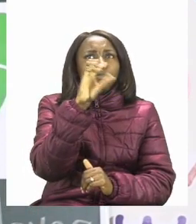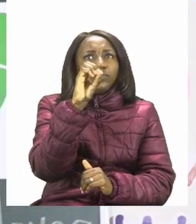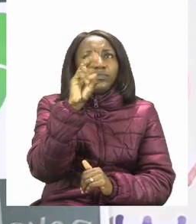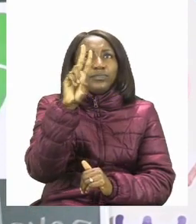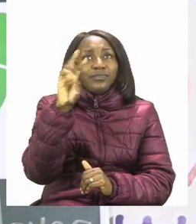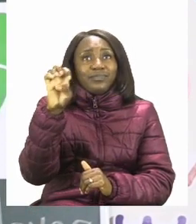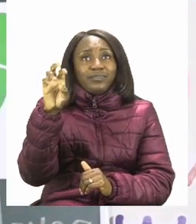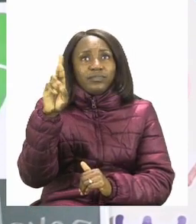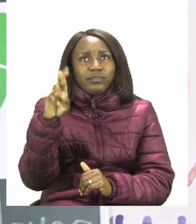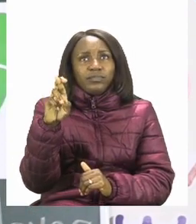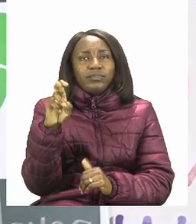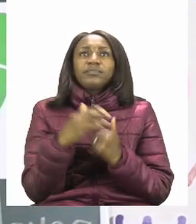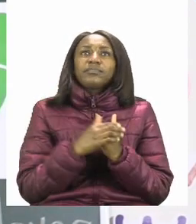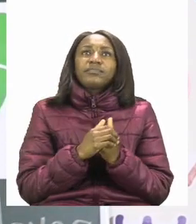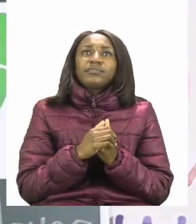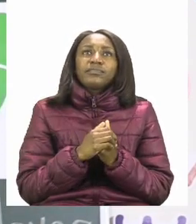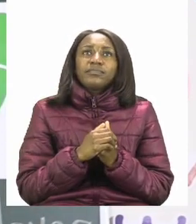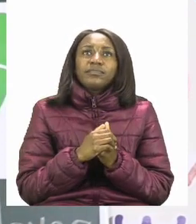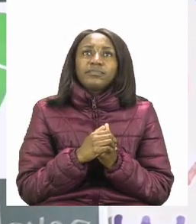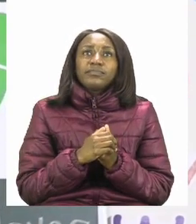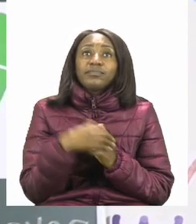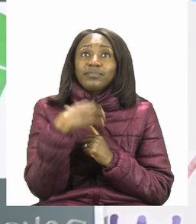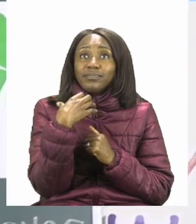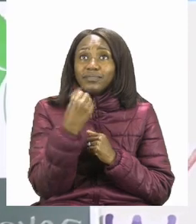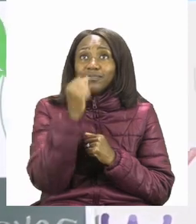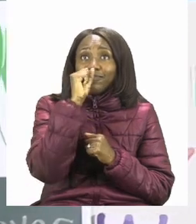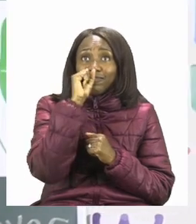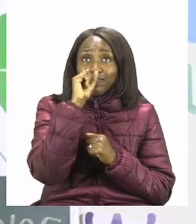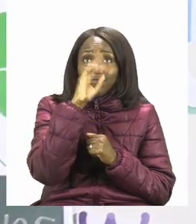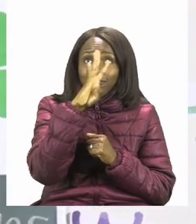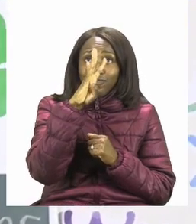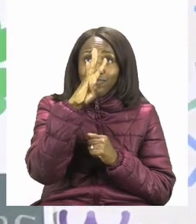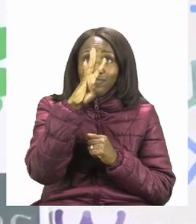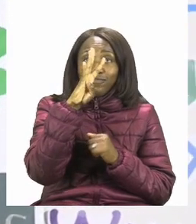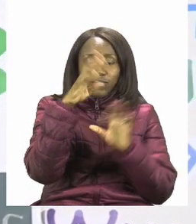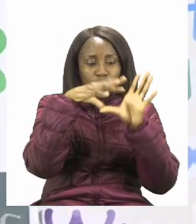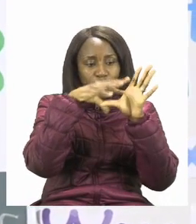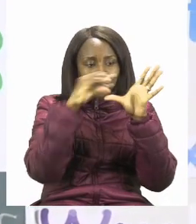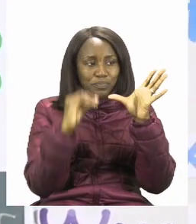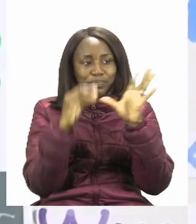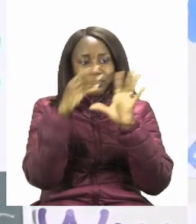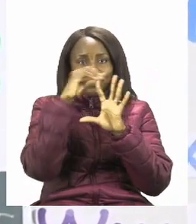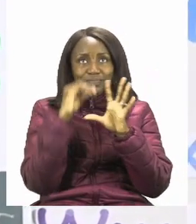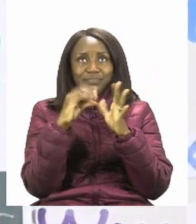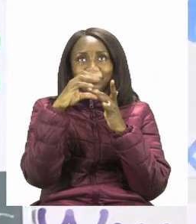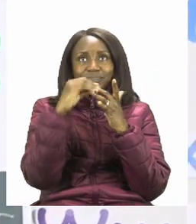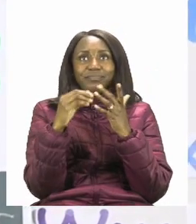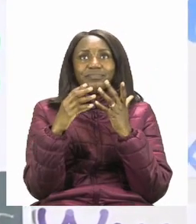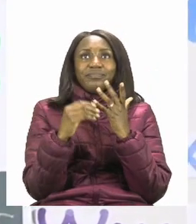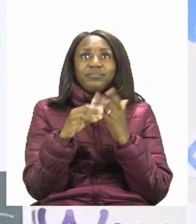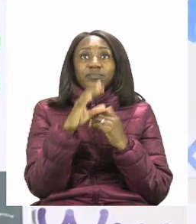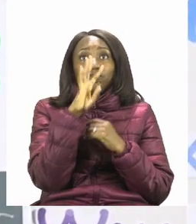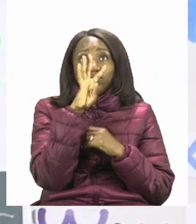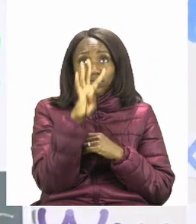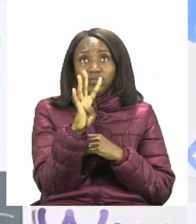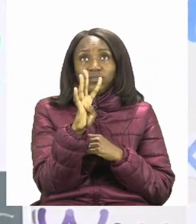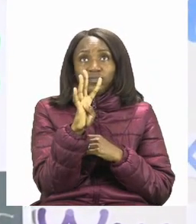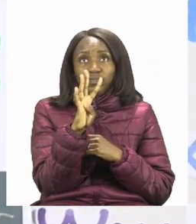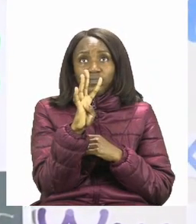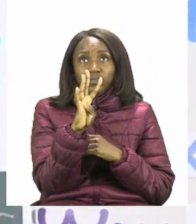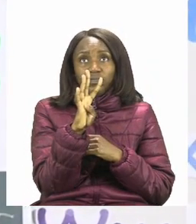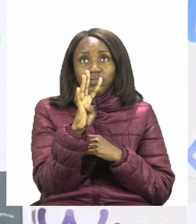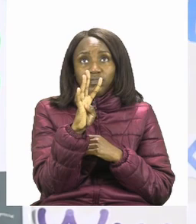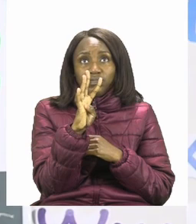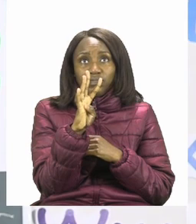clover. Here we have a 4-leaf clover. So the word clover starts with K.